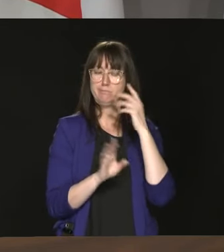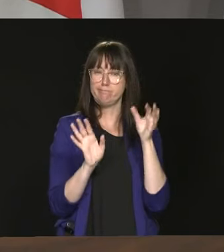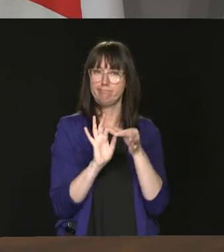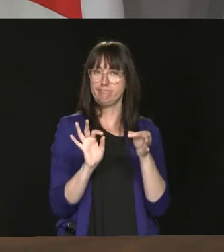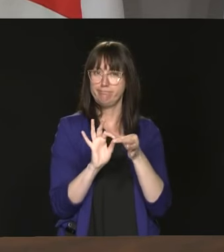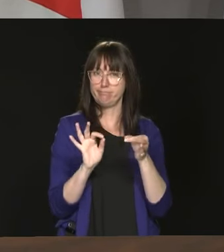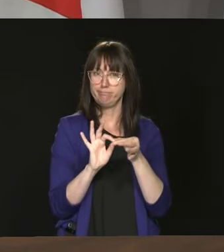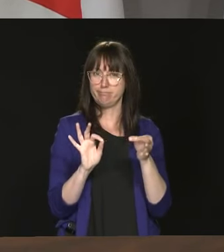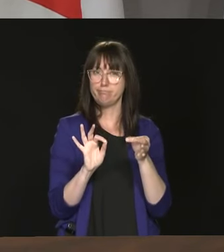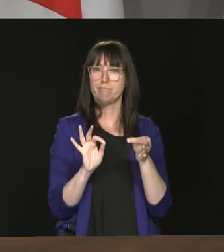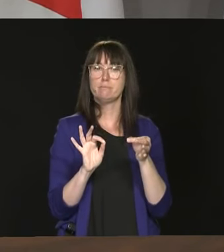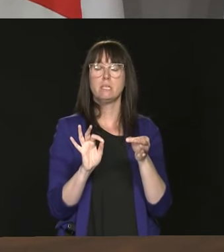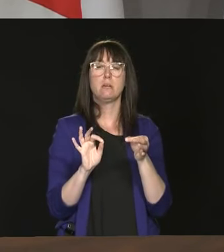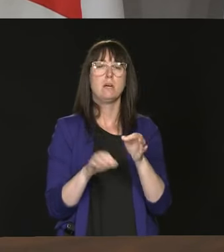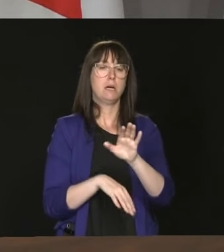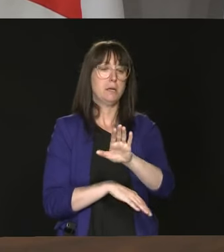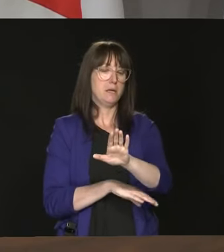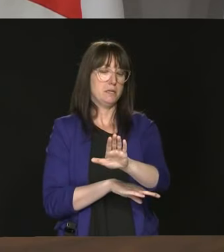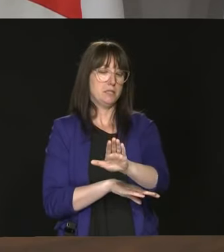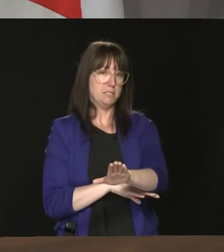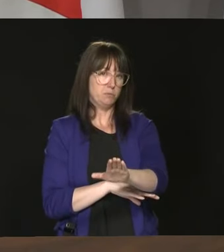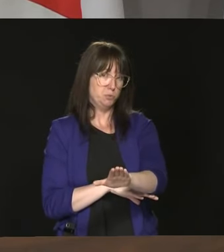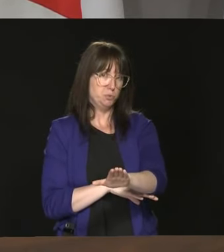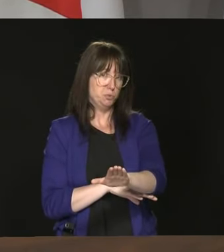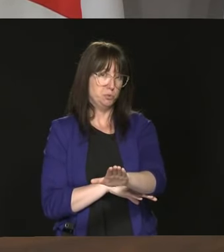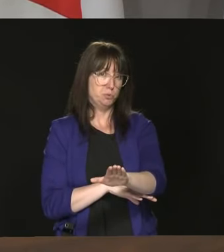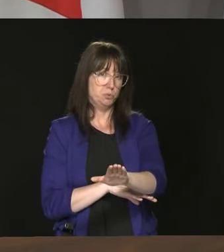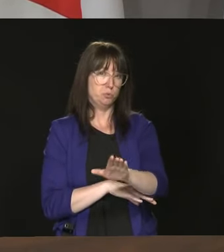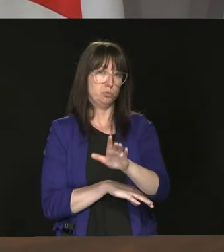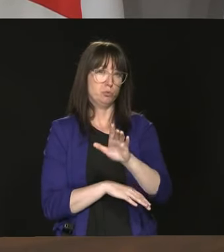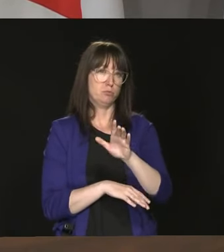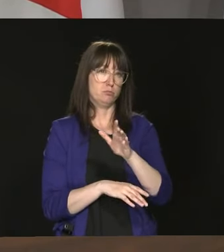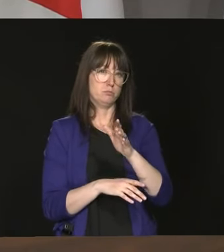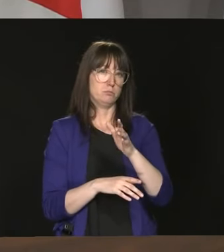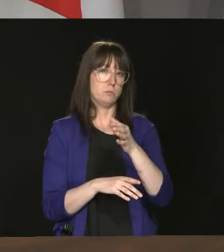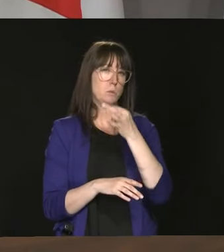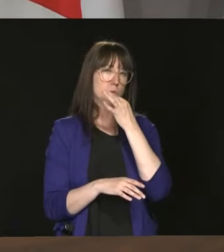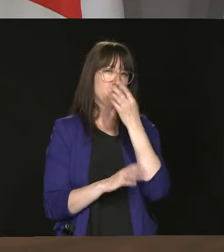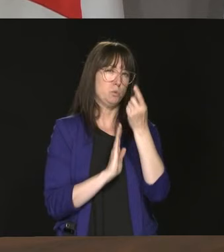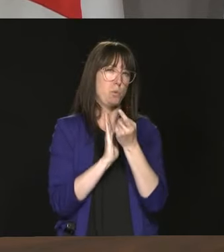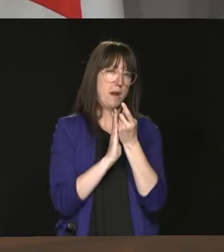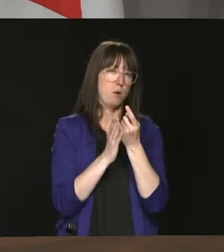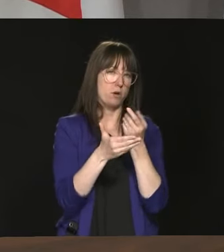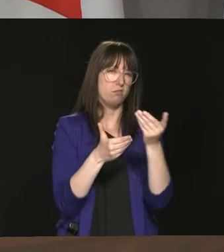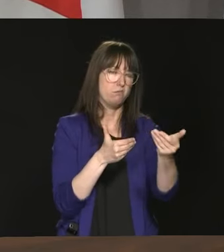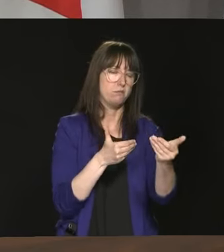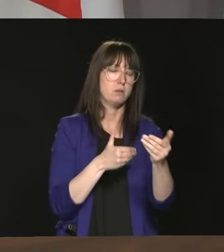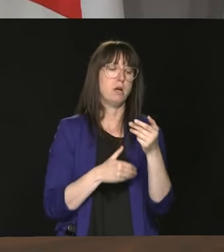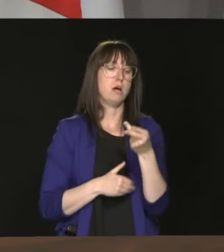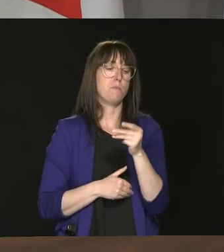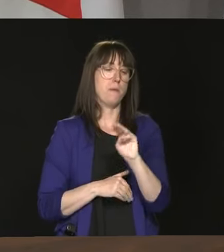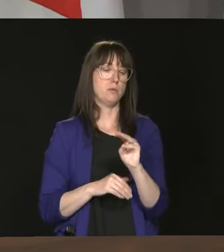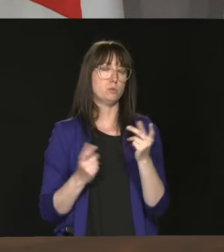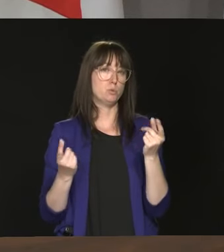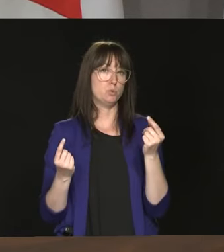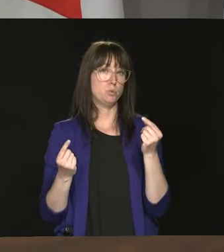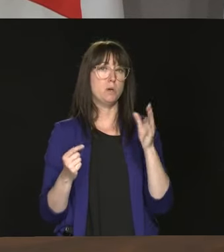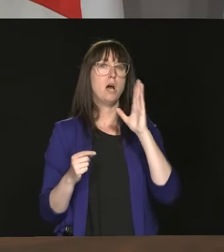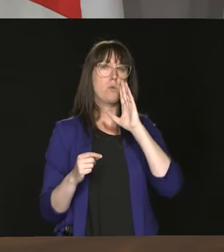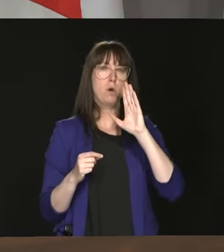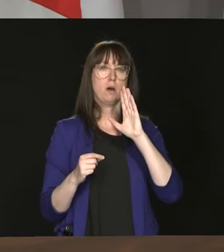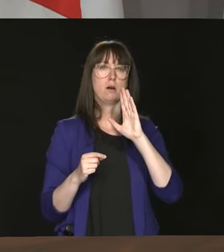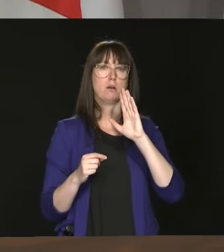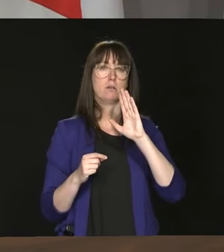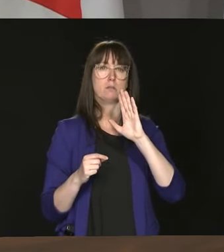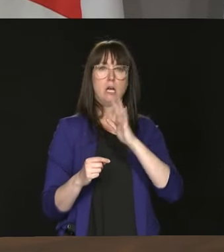in just over an hour, the Prime Minister will have a First Ministers meeting that I will